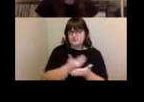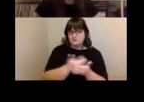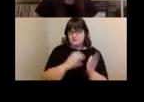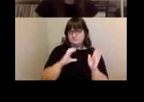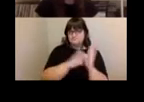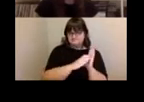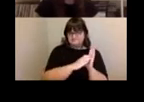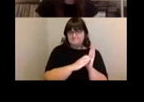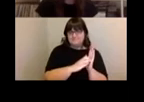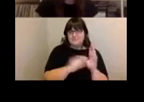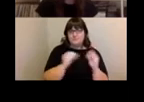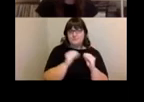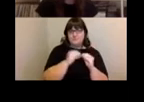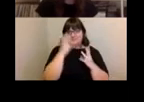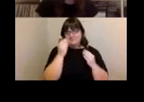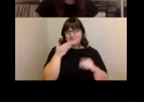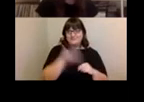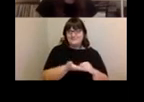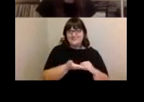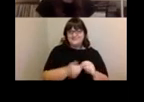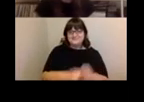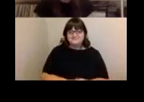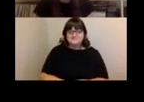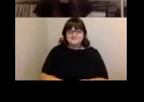a lot more detail than I used to have.